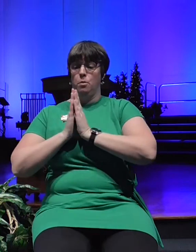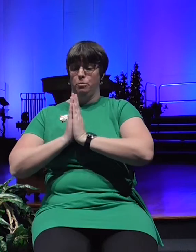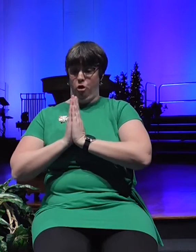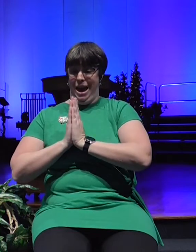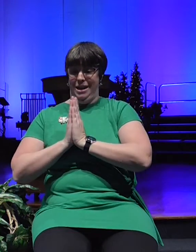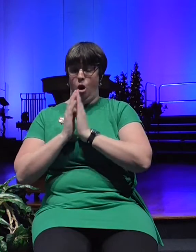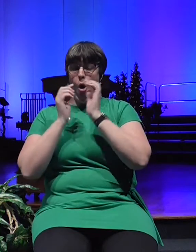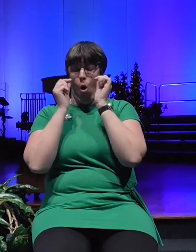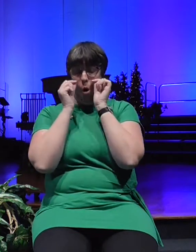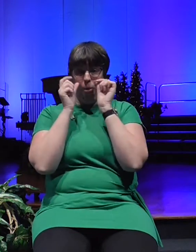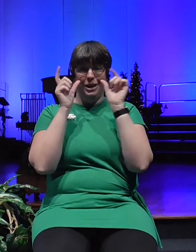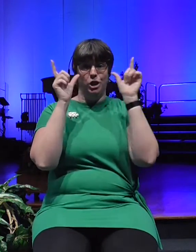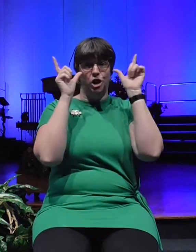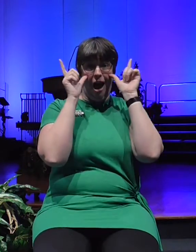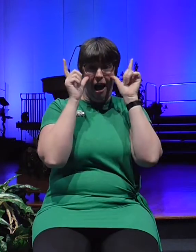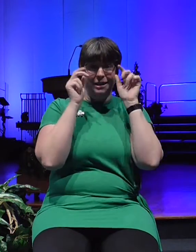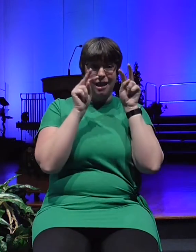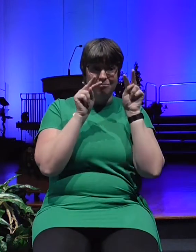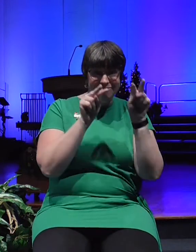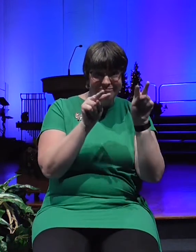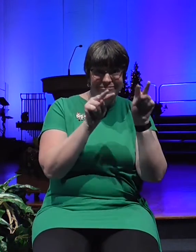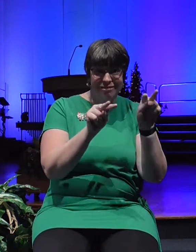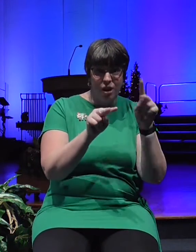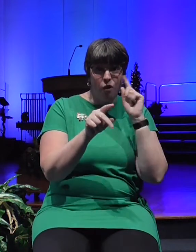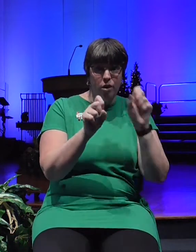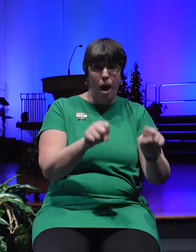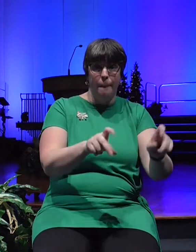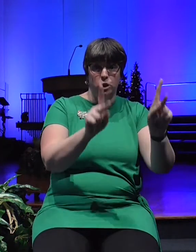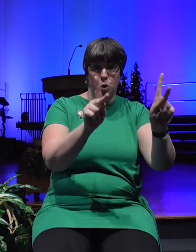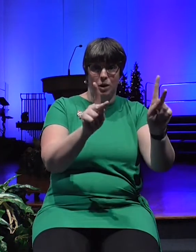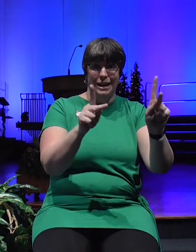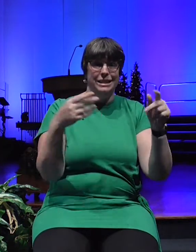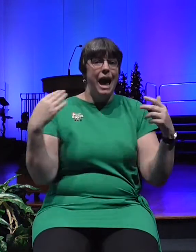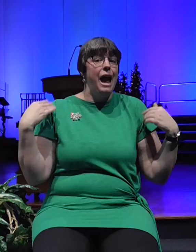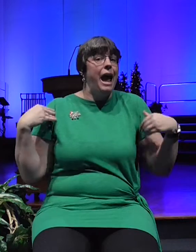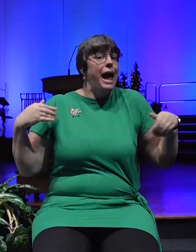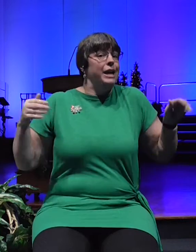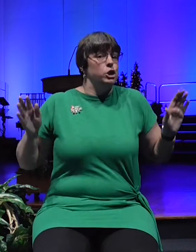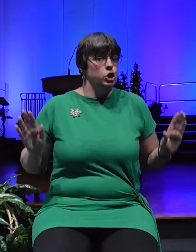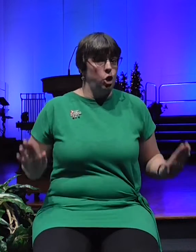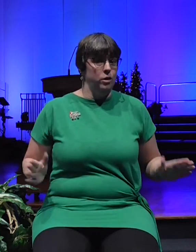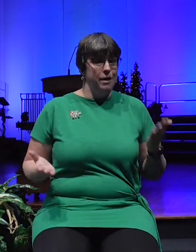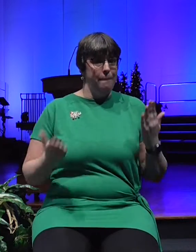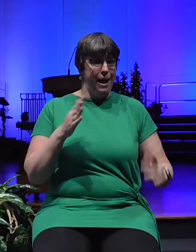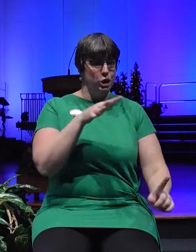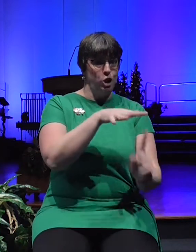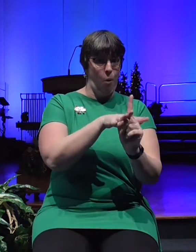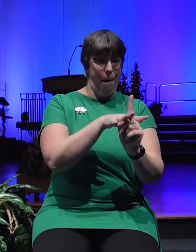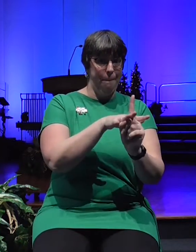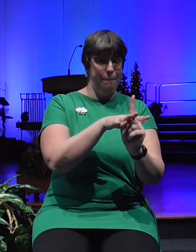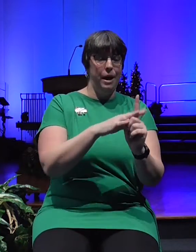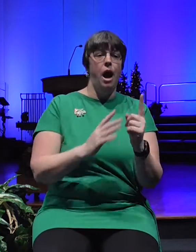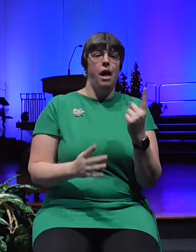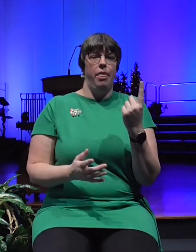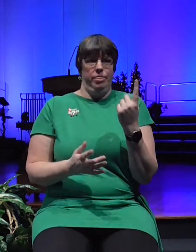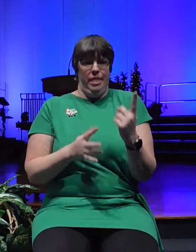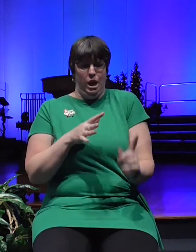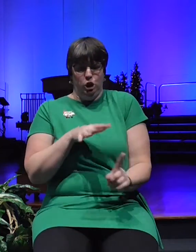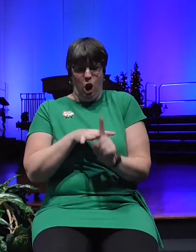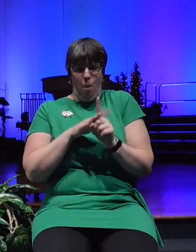because opportunities might show up and angels might show up. Angels show up in the form